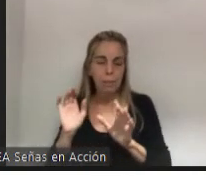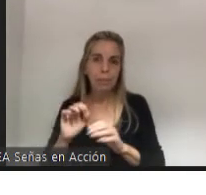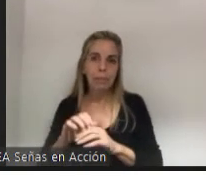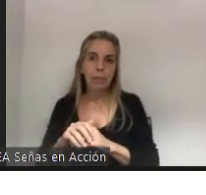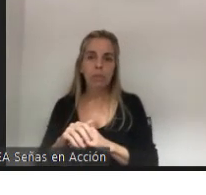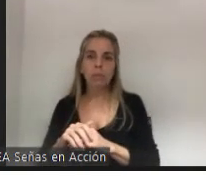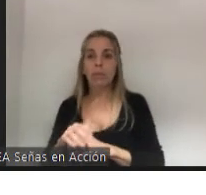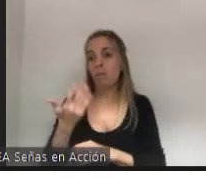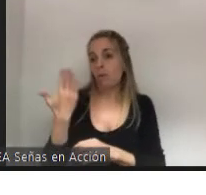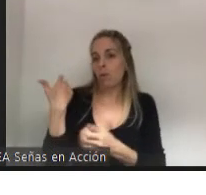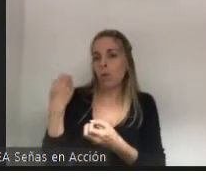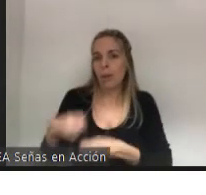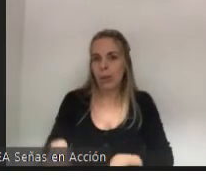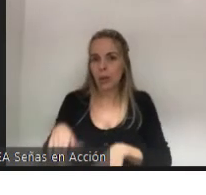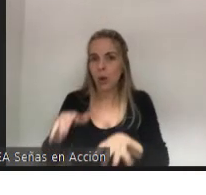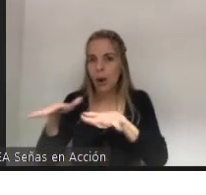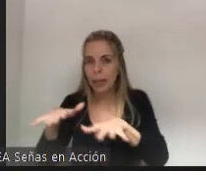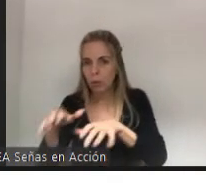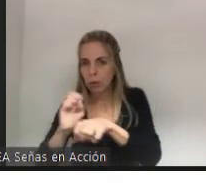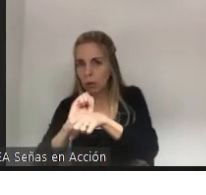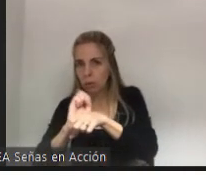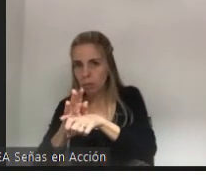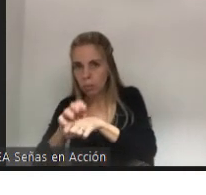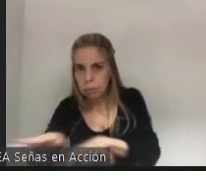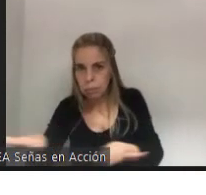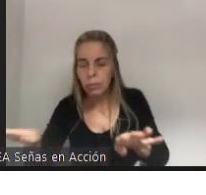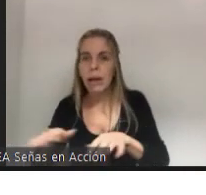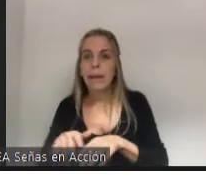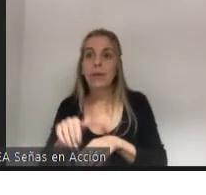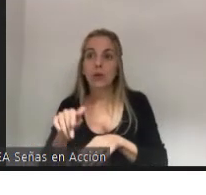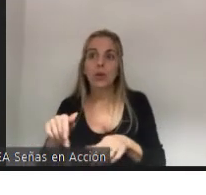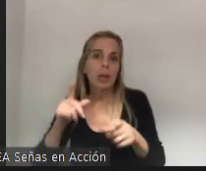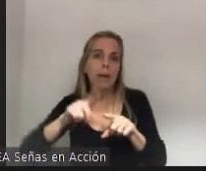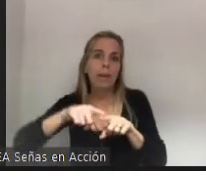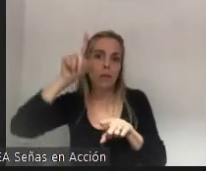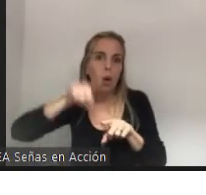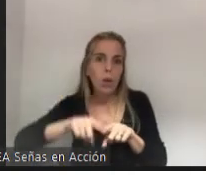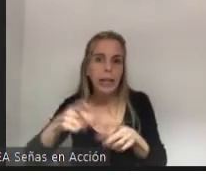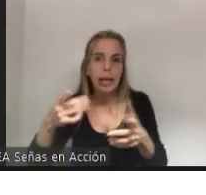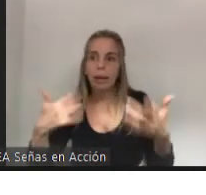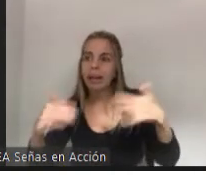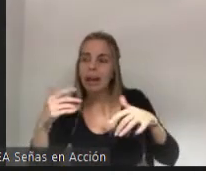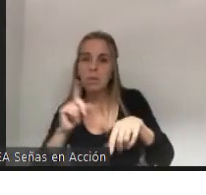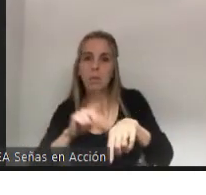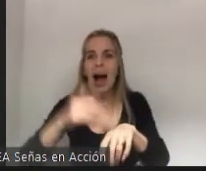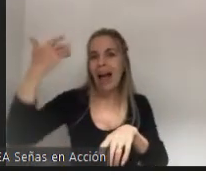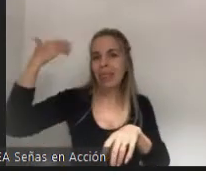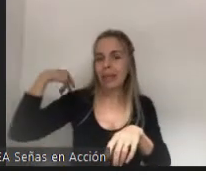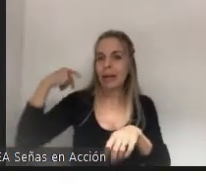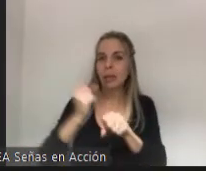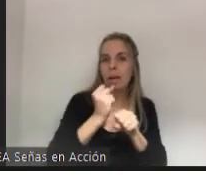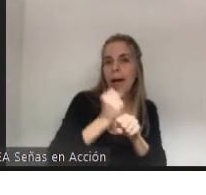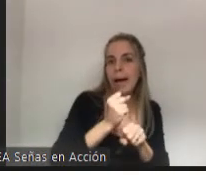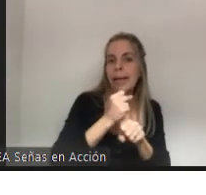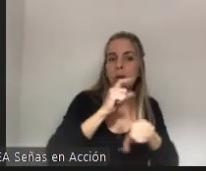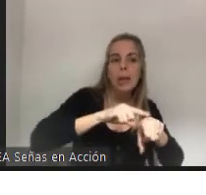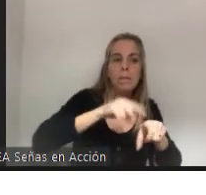We realized that things hadn't been that nice, and we didn't have much time to